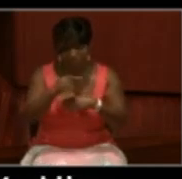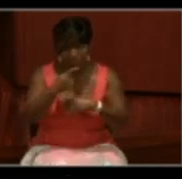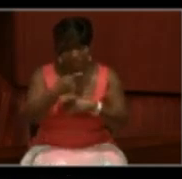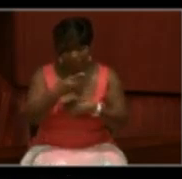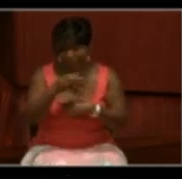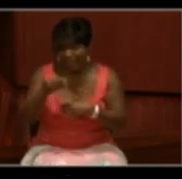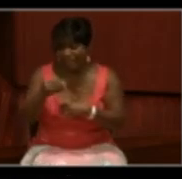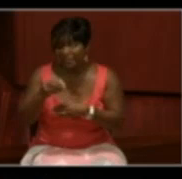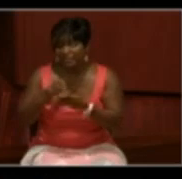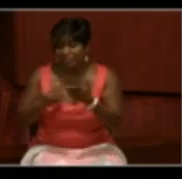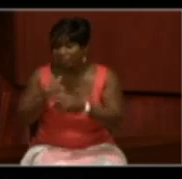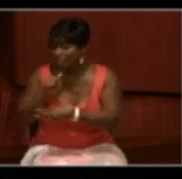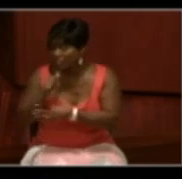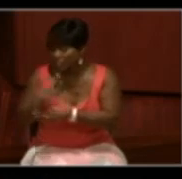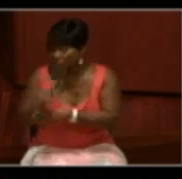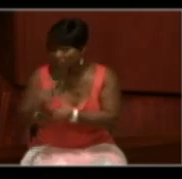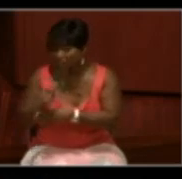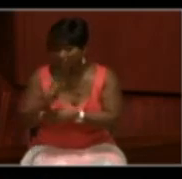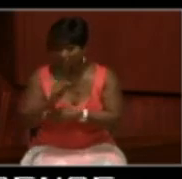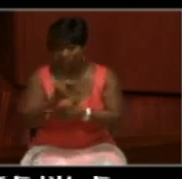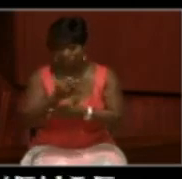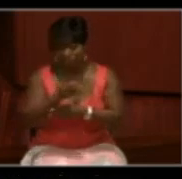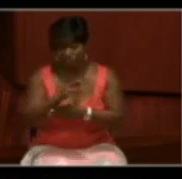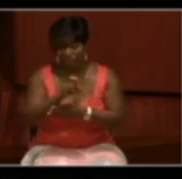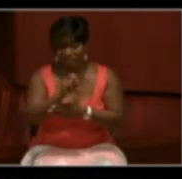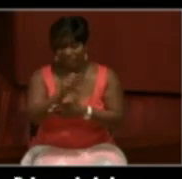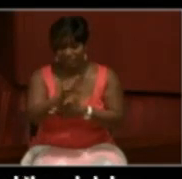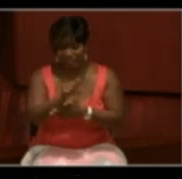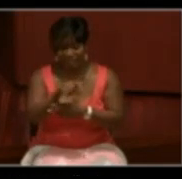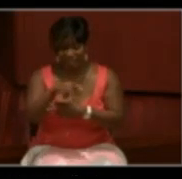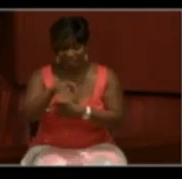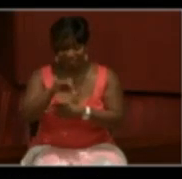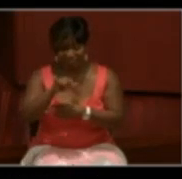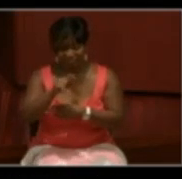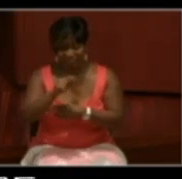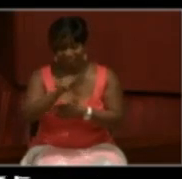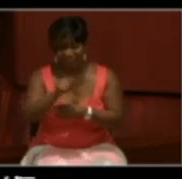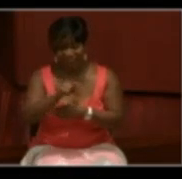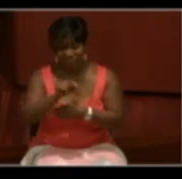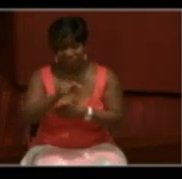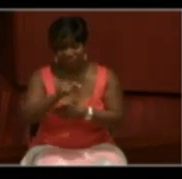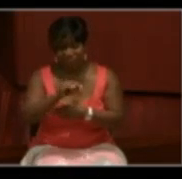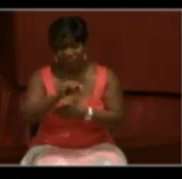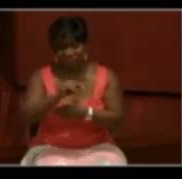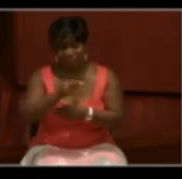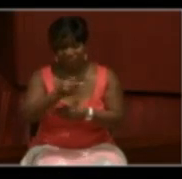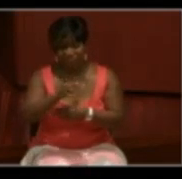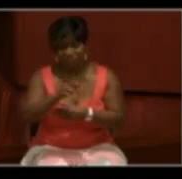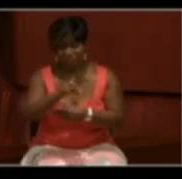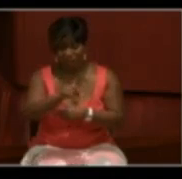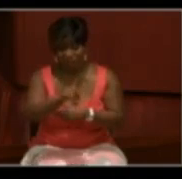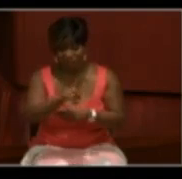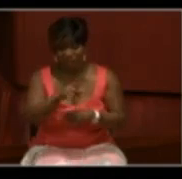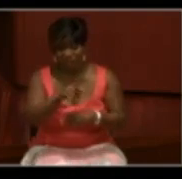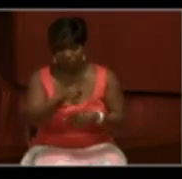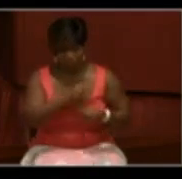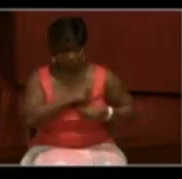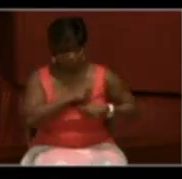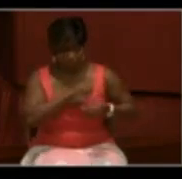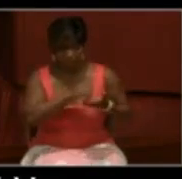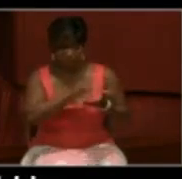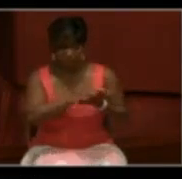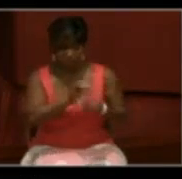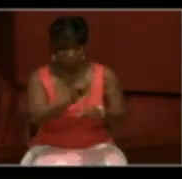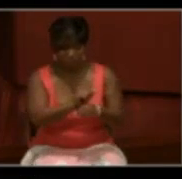not. Theresa Fitzgerald works with military personnel records and has been an archivist with the National Archives for